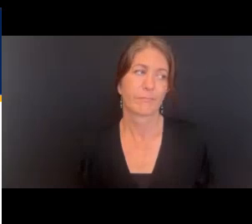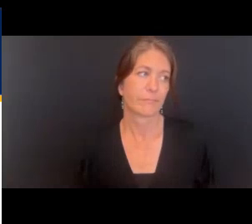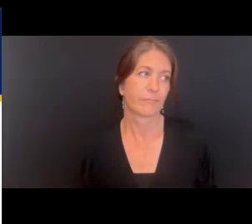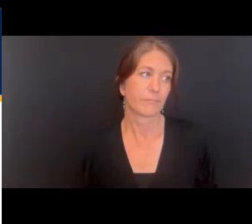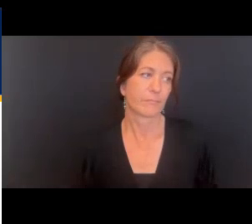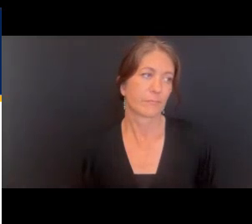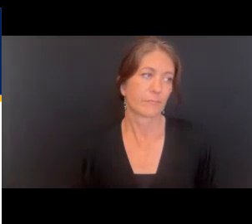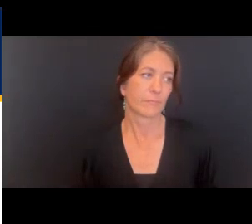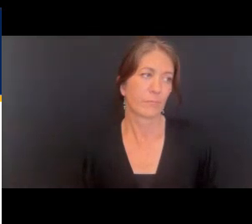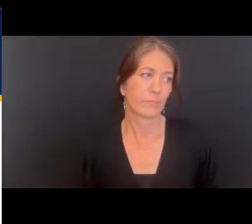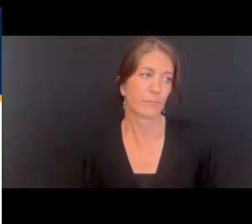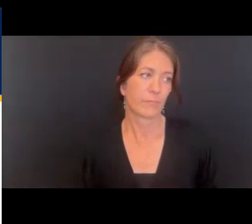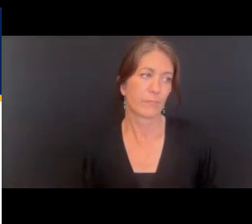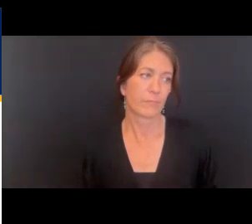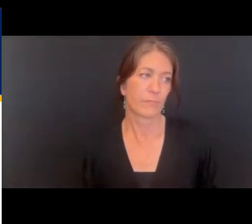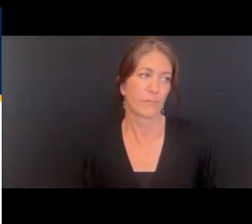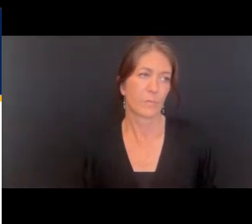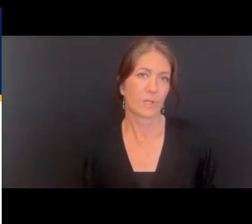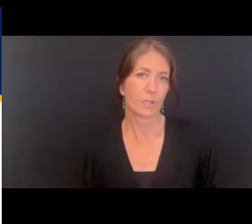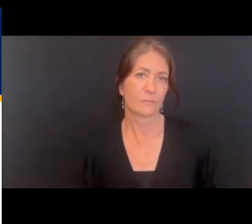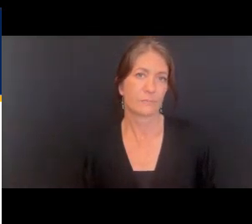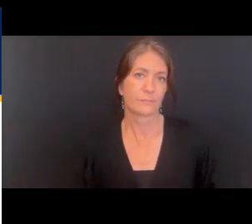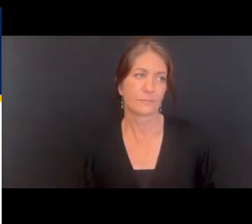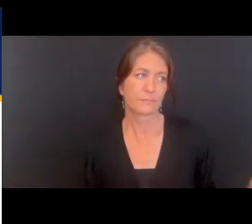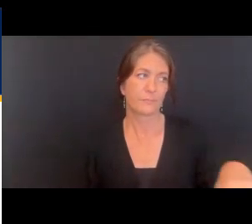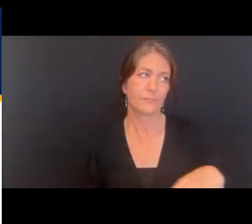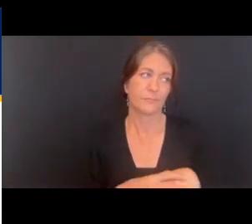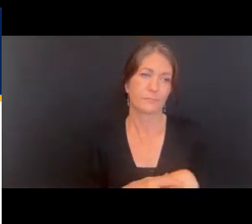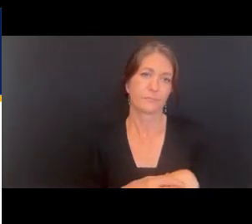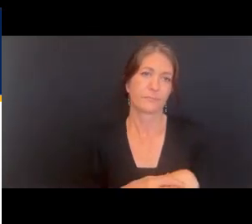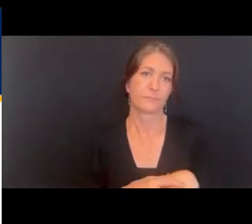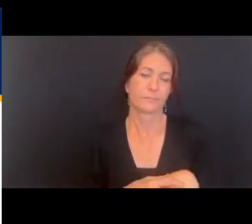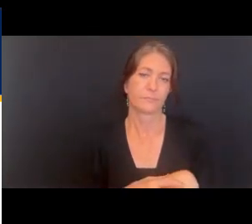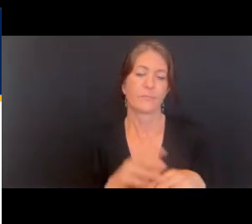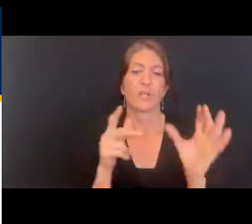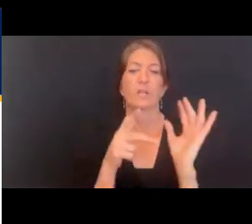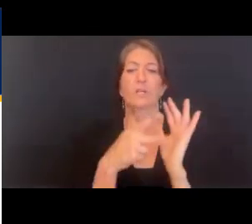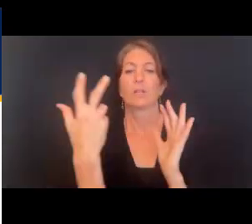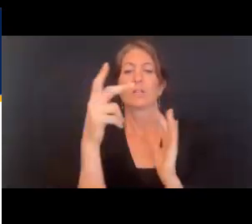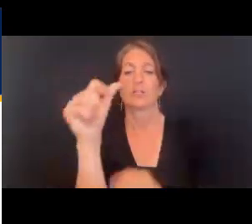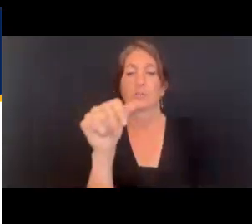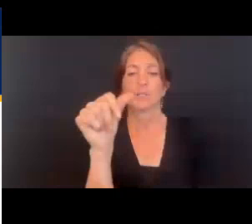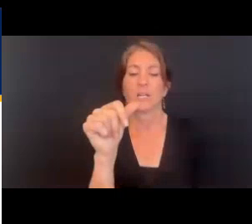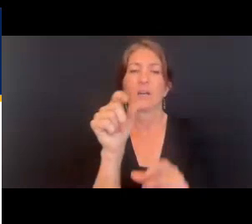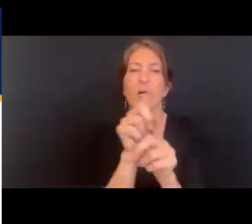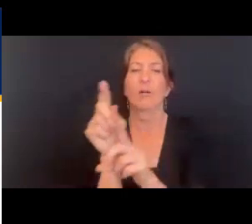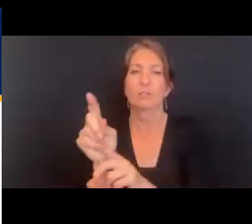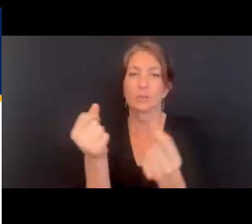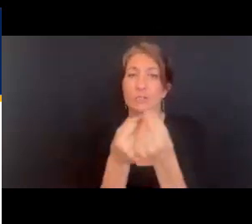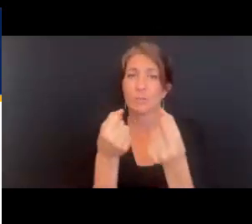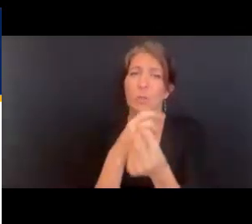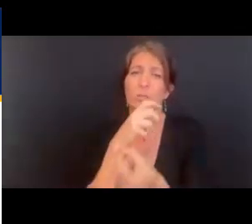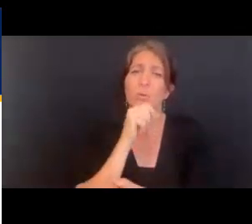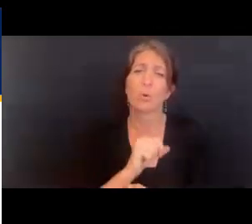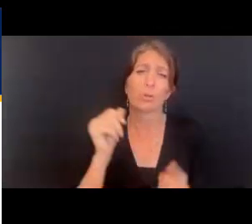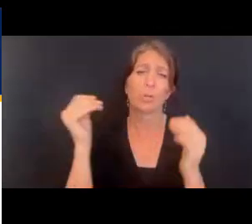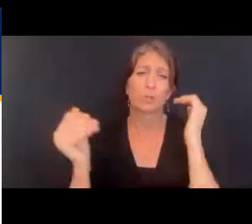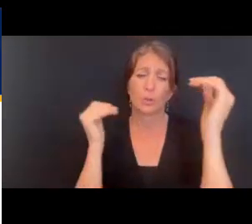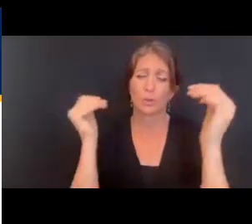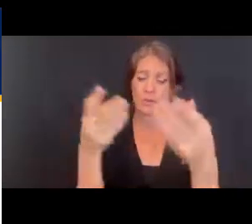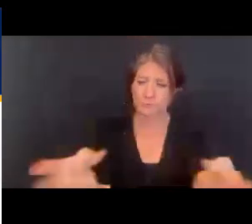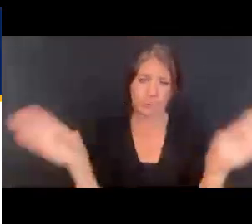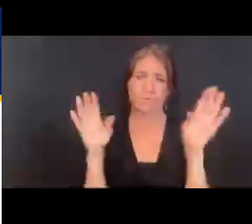The AAAs also support older adults across the entire state of Kansas. As you heard from Tammy,